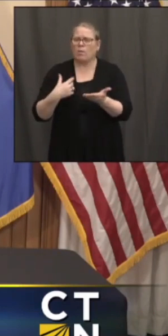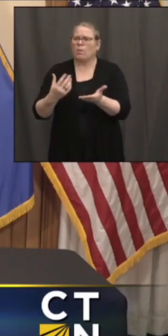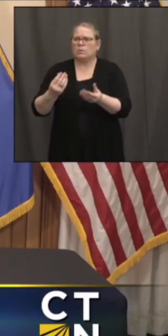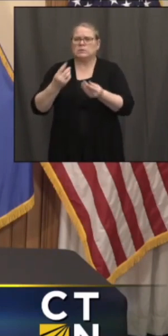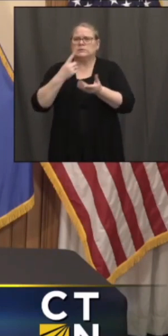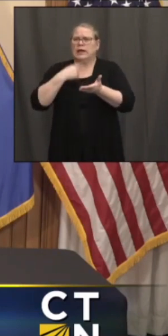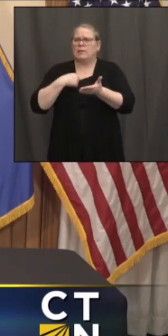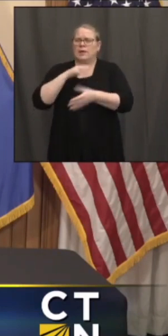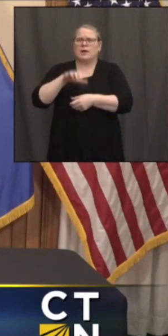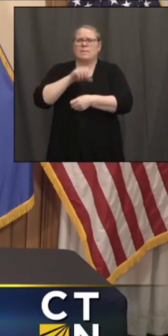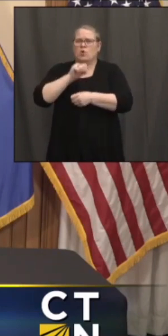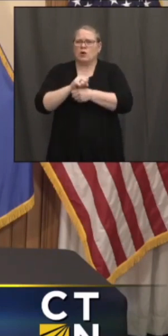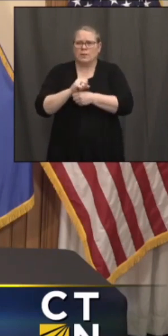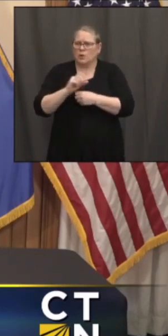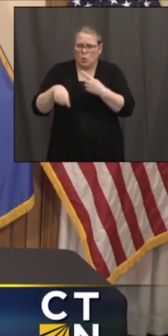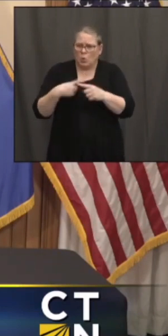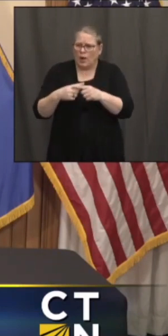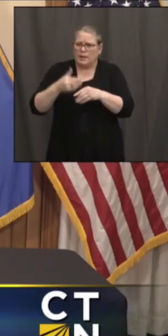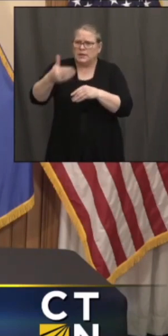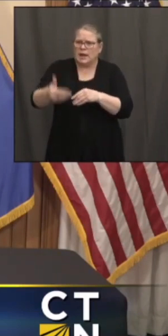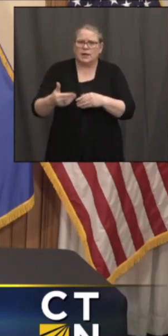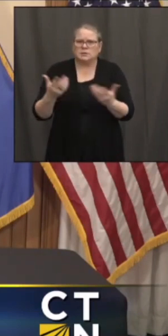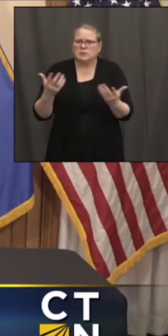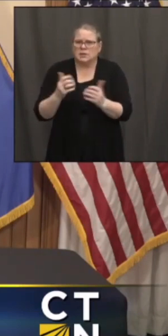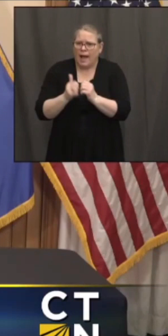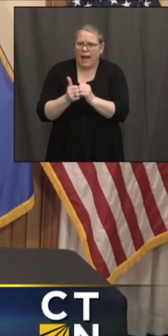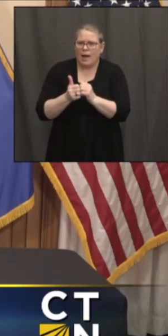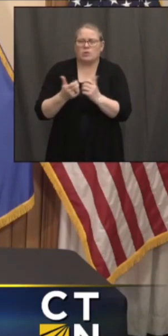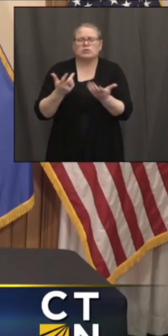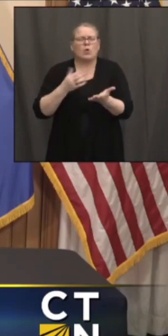situation? What happened there? And two,